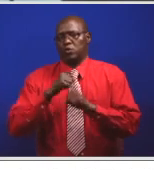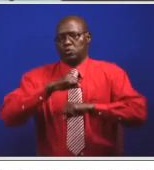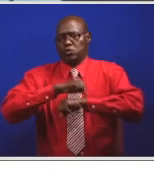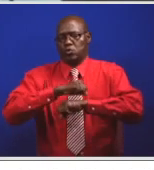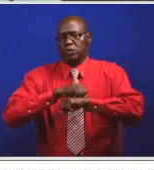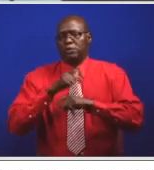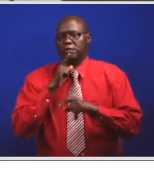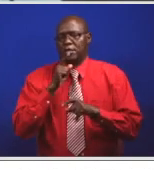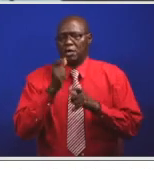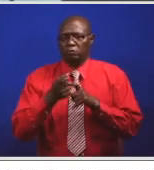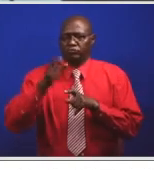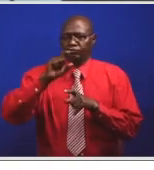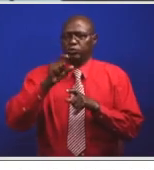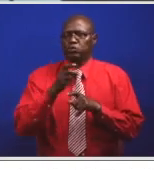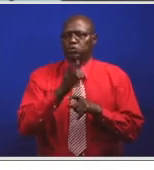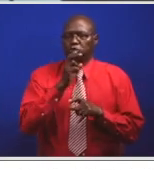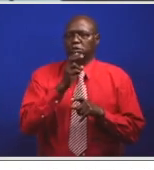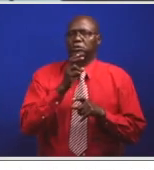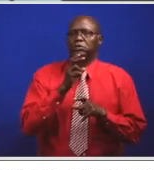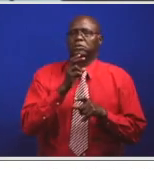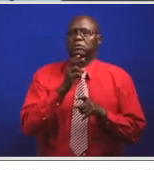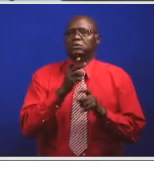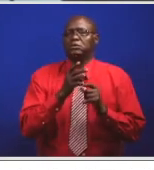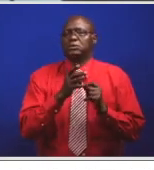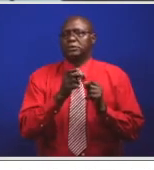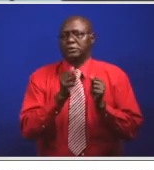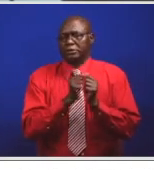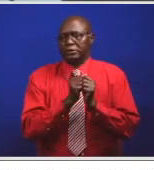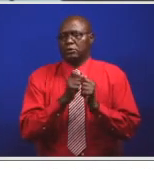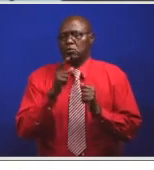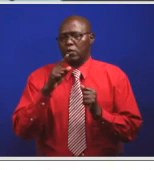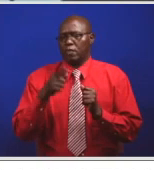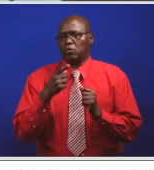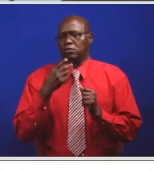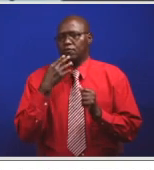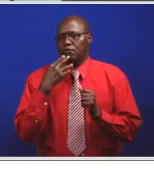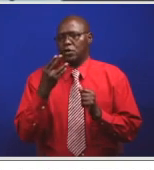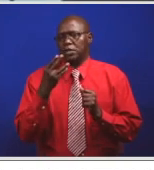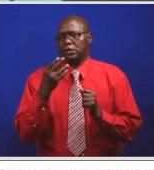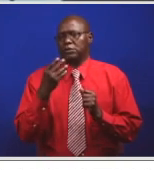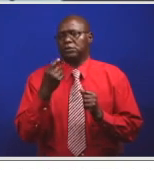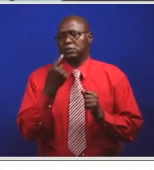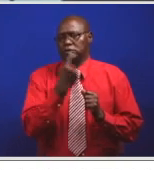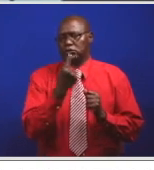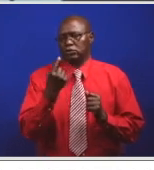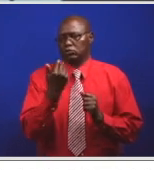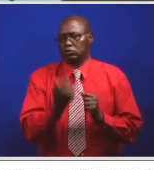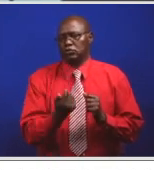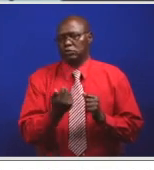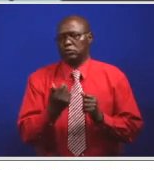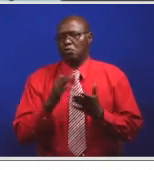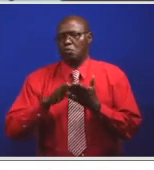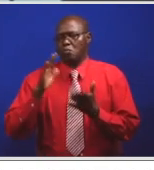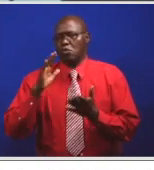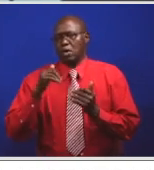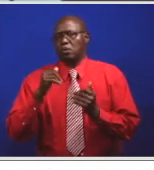in 2010, where capitation was capped at 1,400 shillings per child. More than 10,000 head teachers